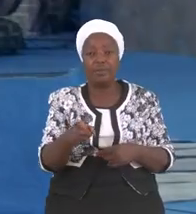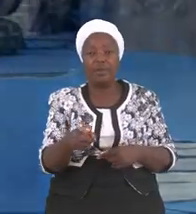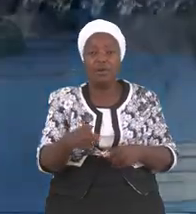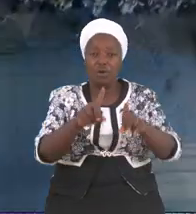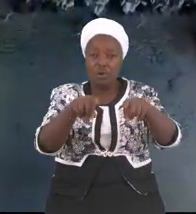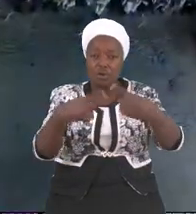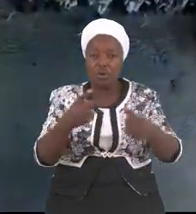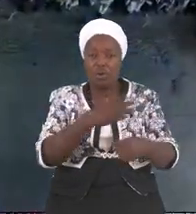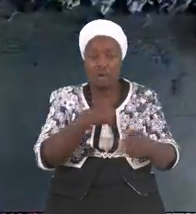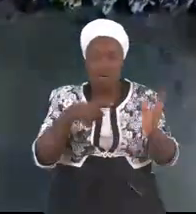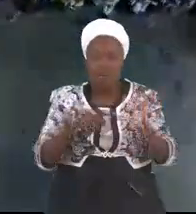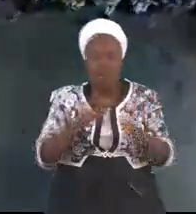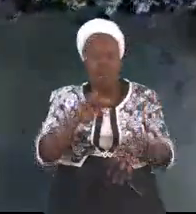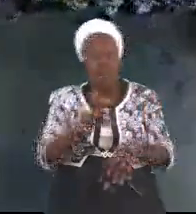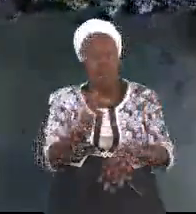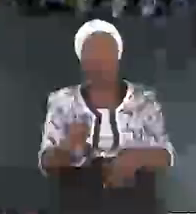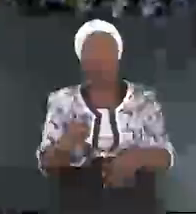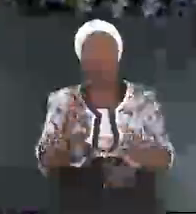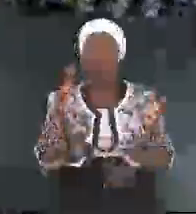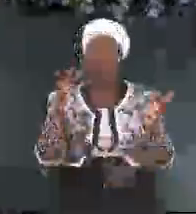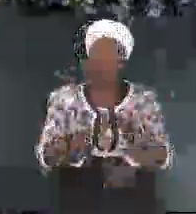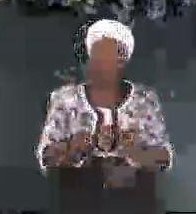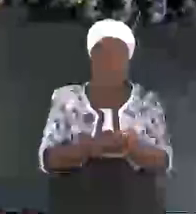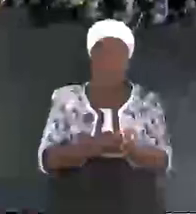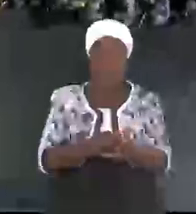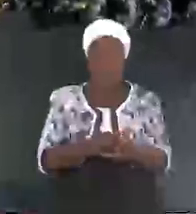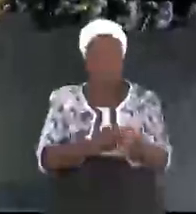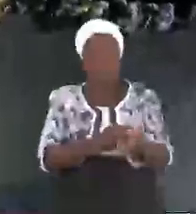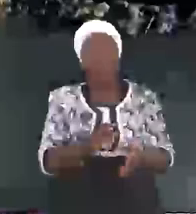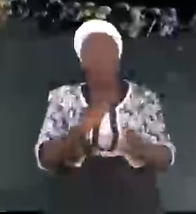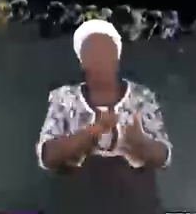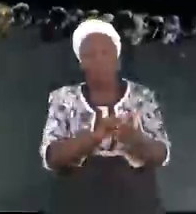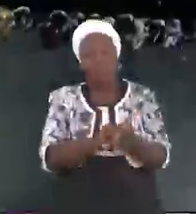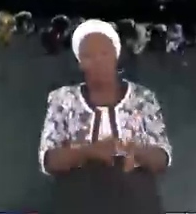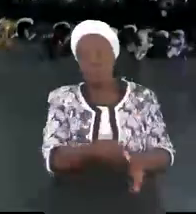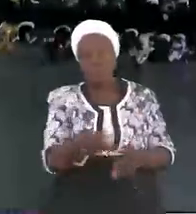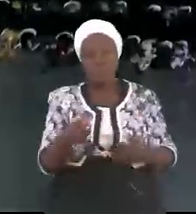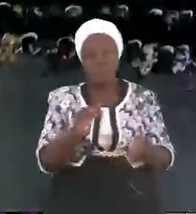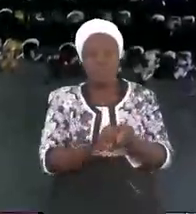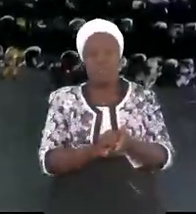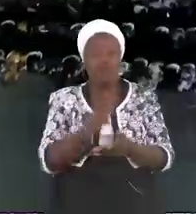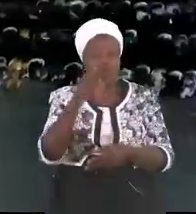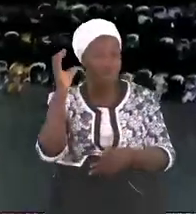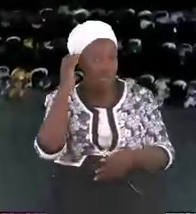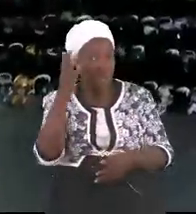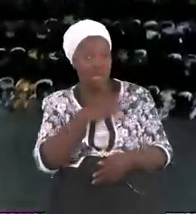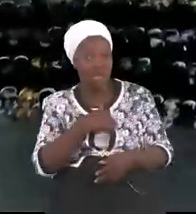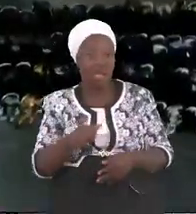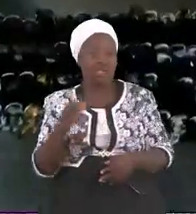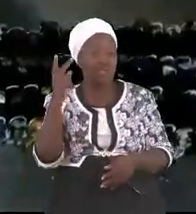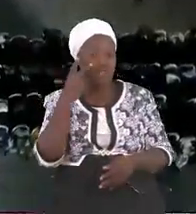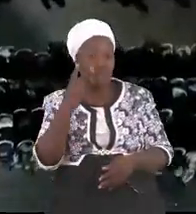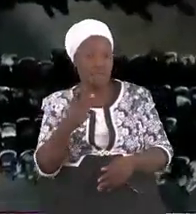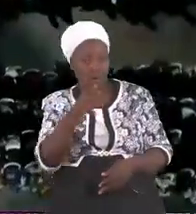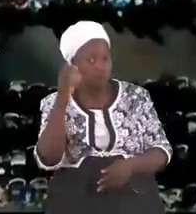show John again those things which ye do hear and see. You hear,